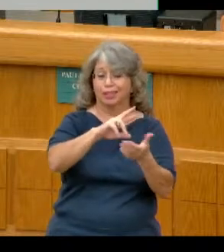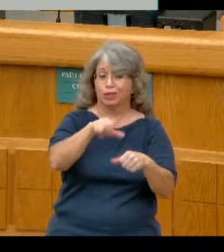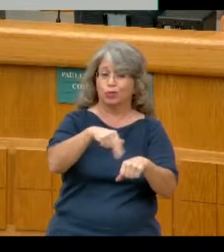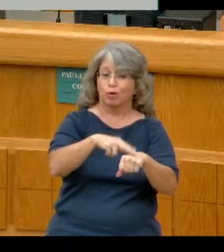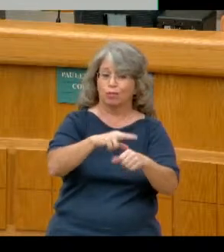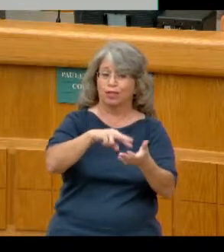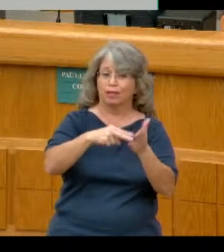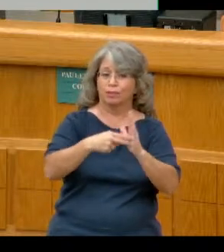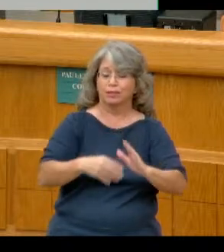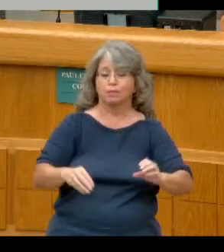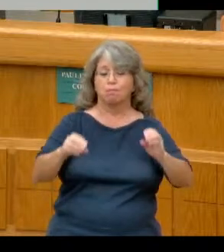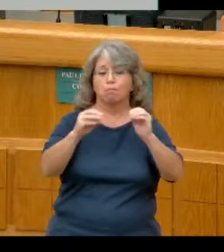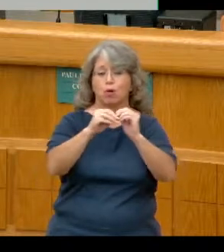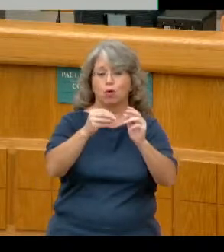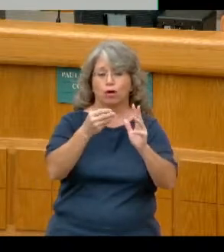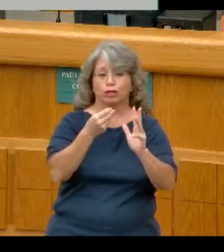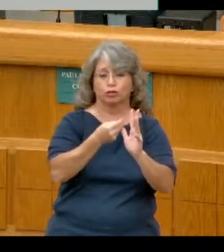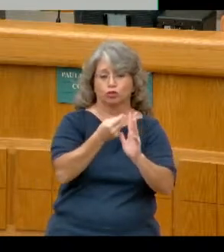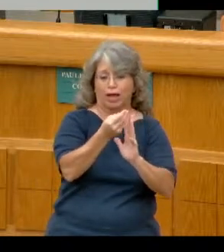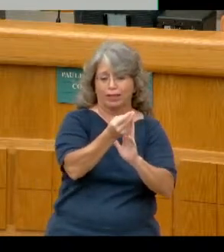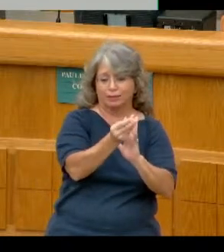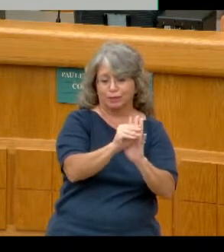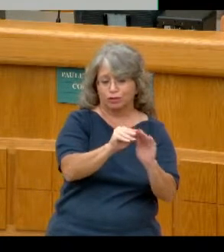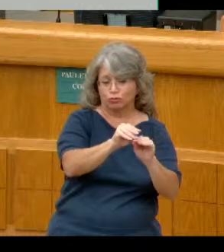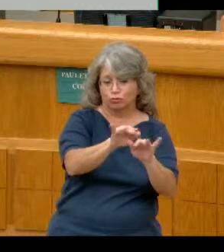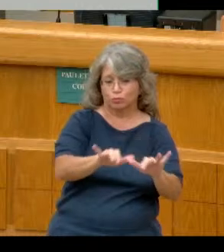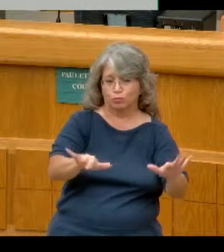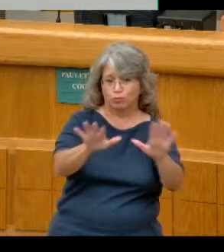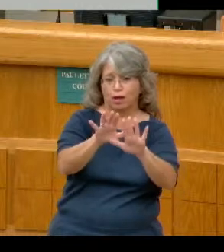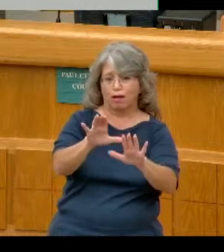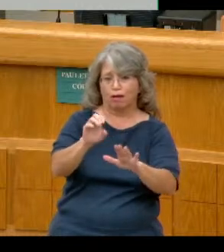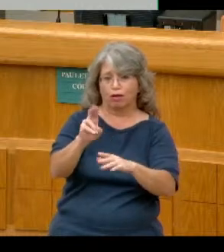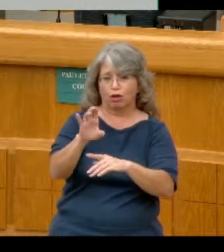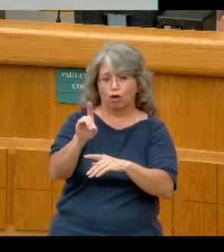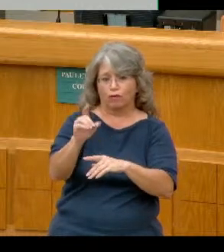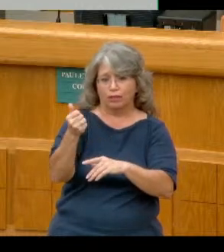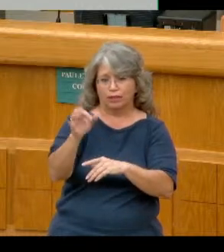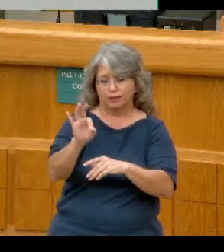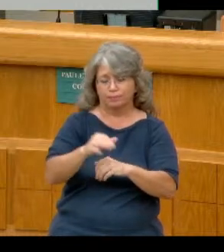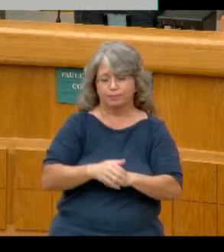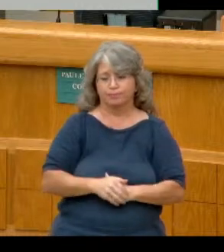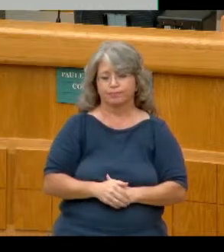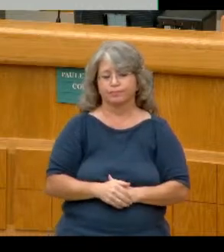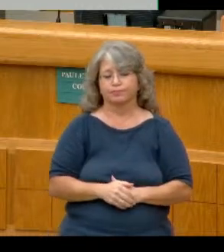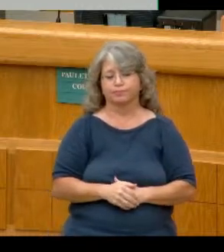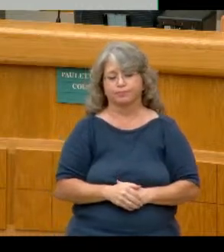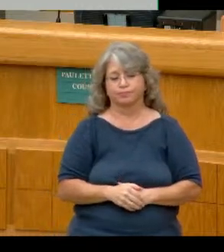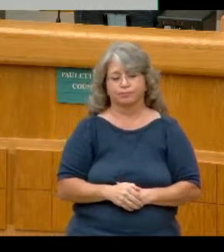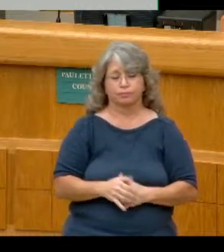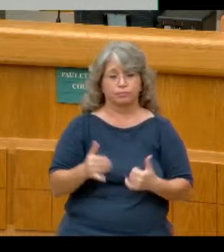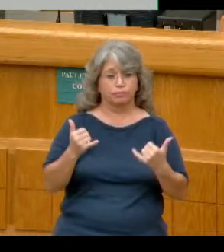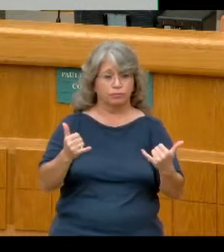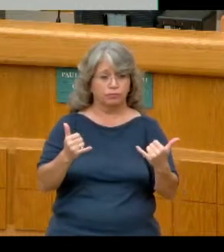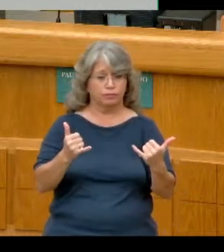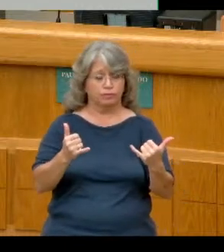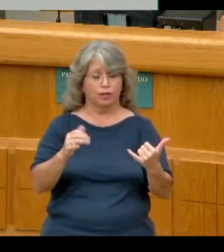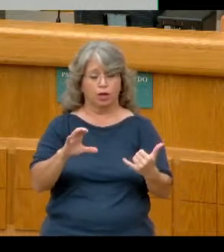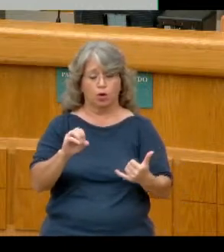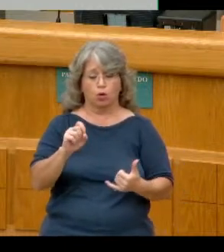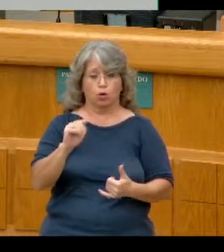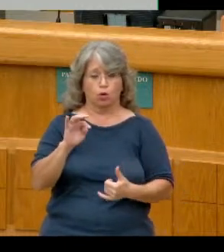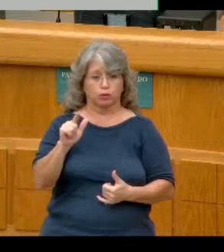of COVID-19 and more illness. Right now in the Coastal Bend area, there's been